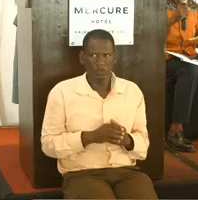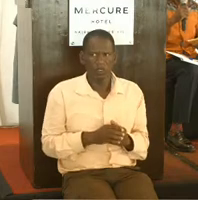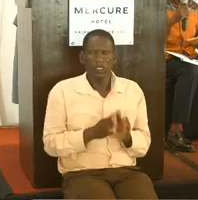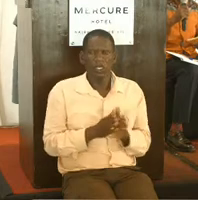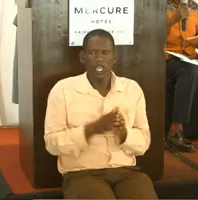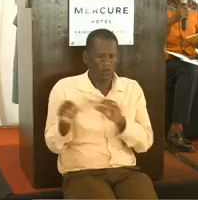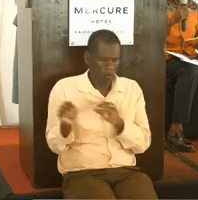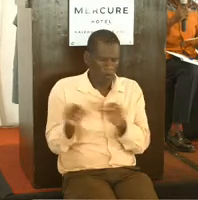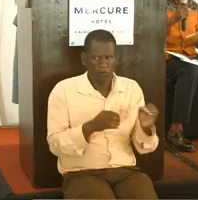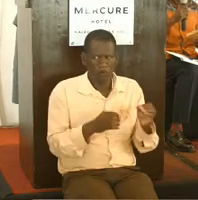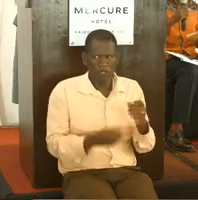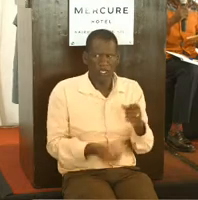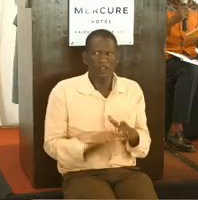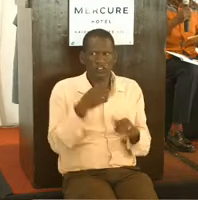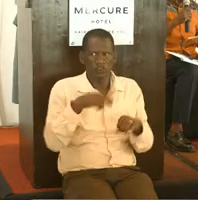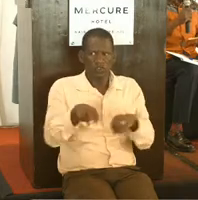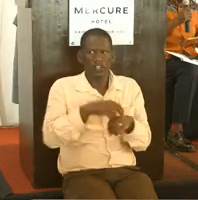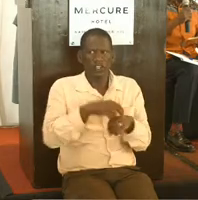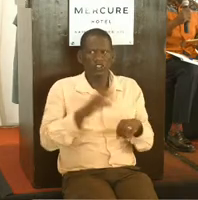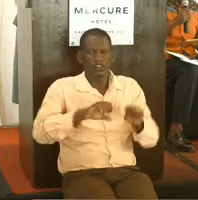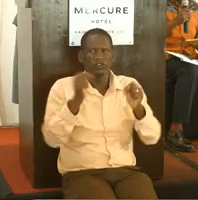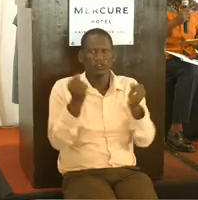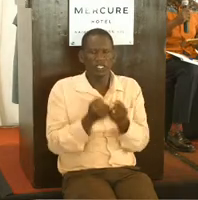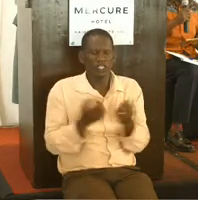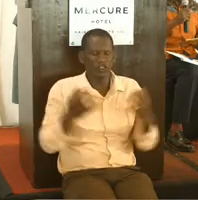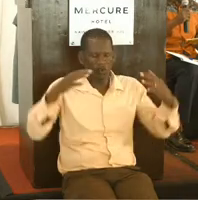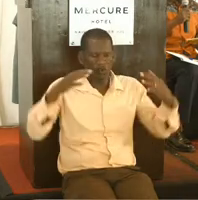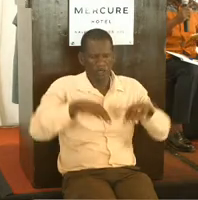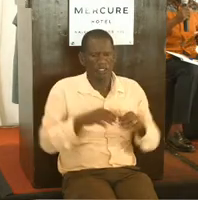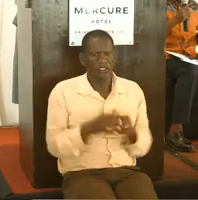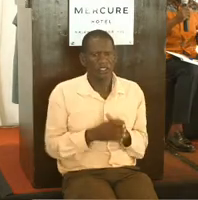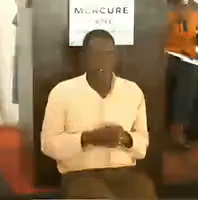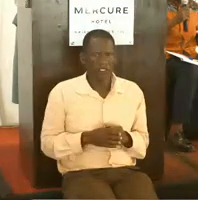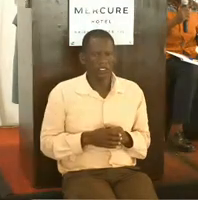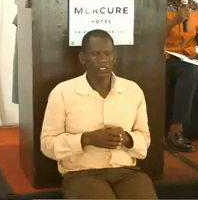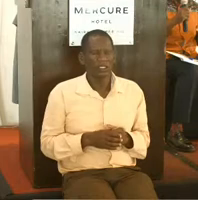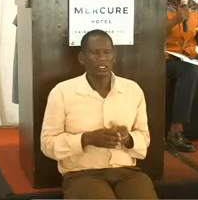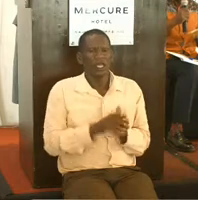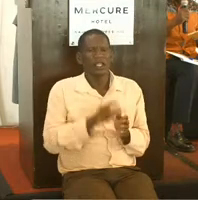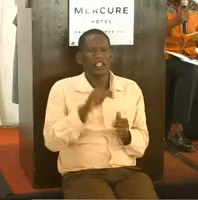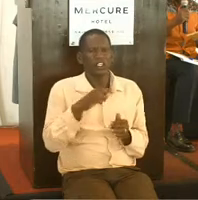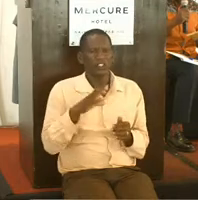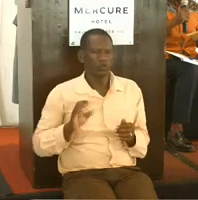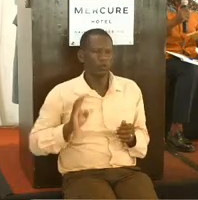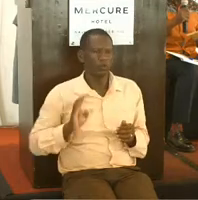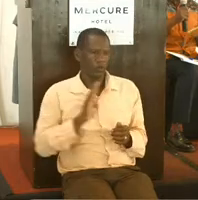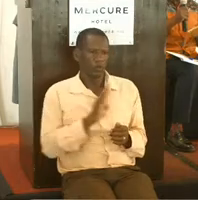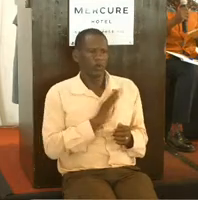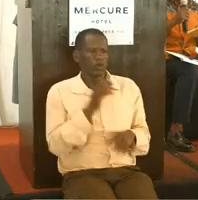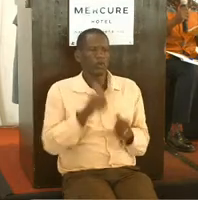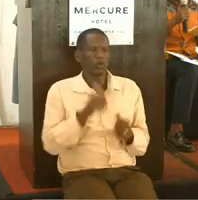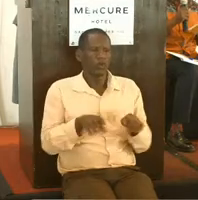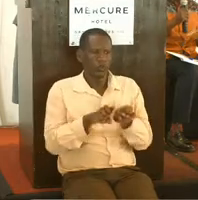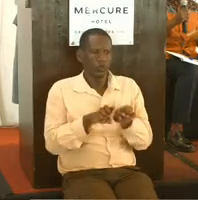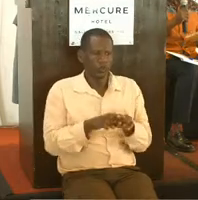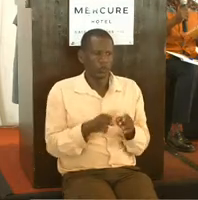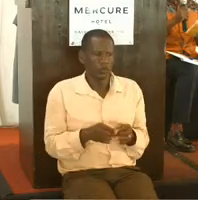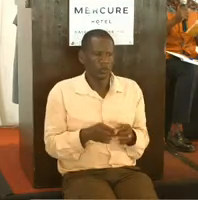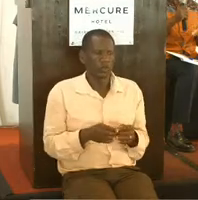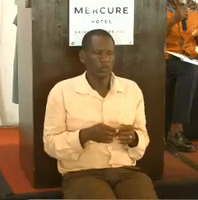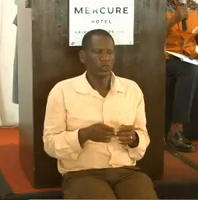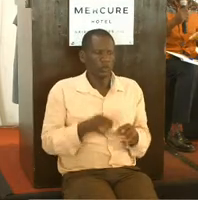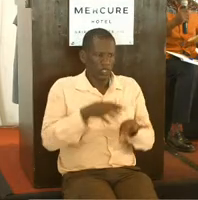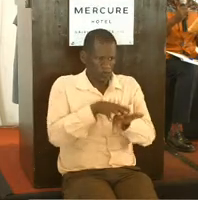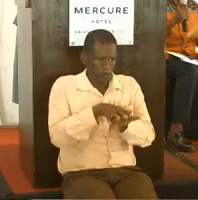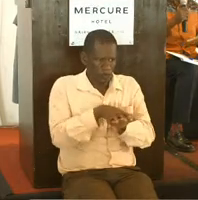we moved on to the creation of the national Civil Society Congress the NGO board which you also literally